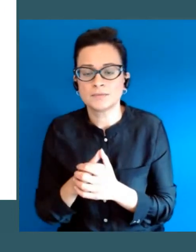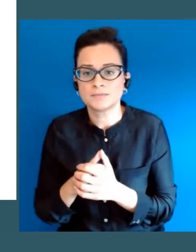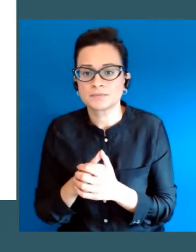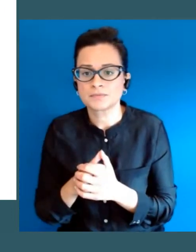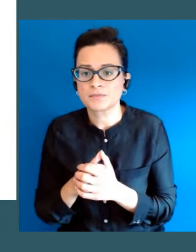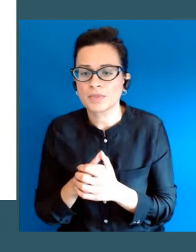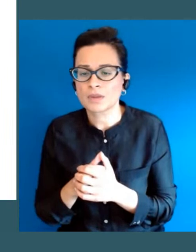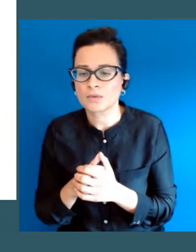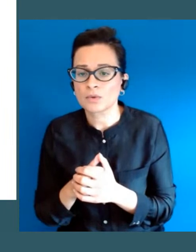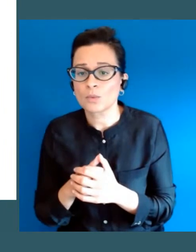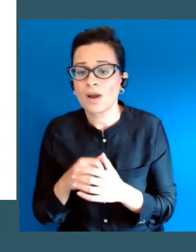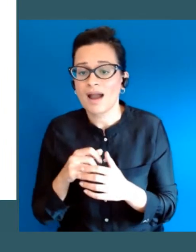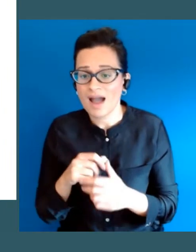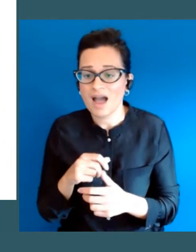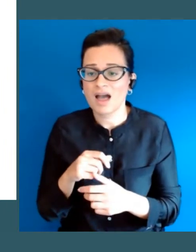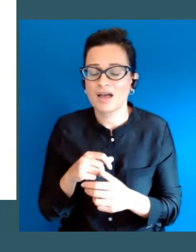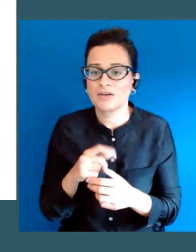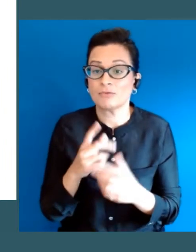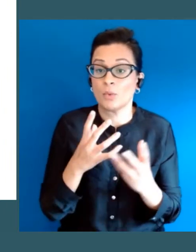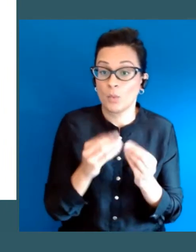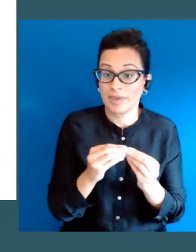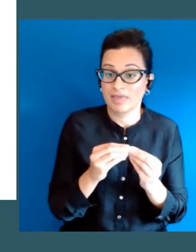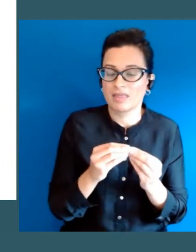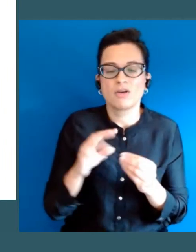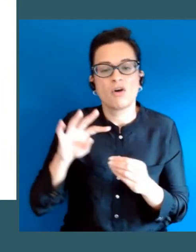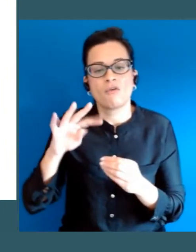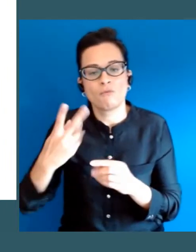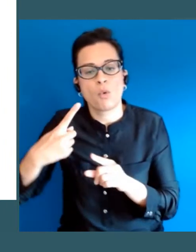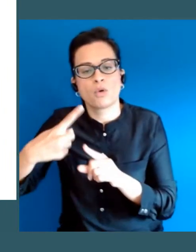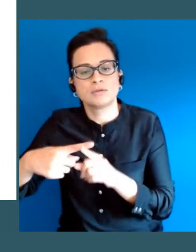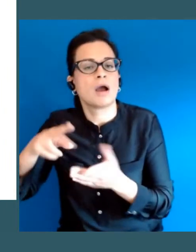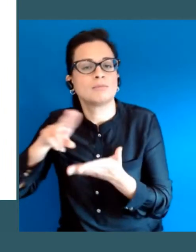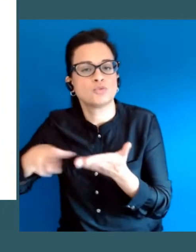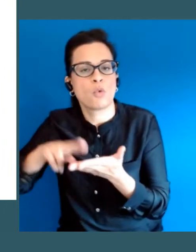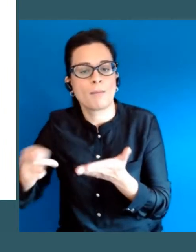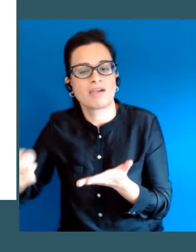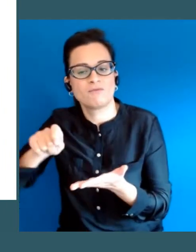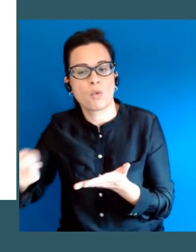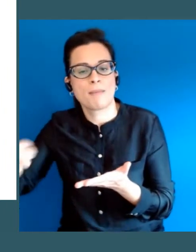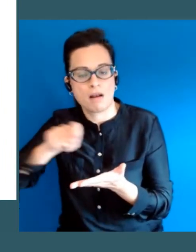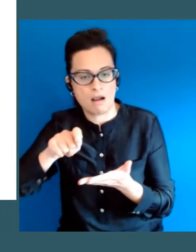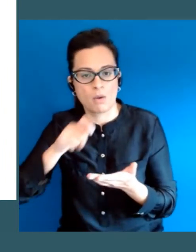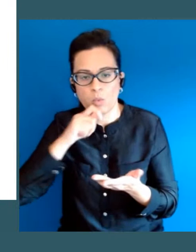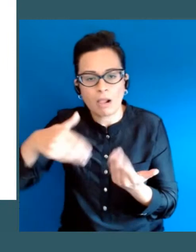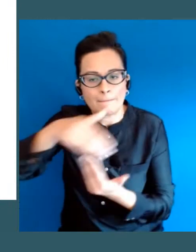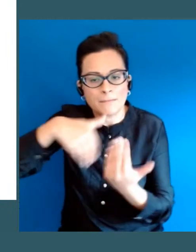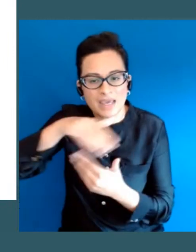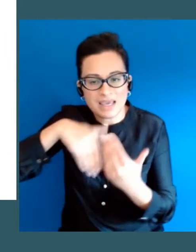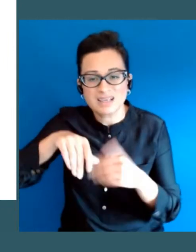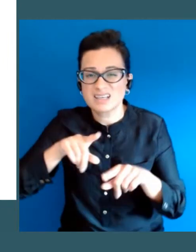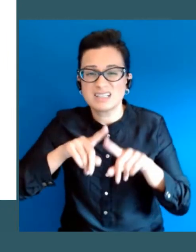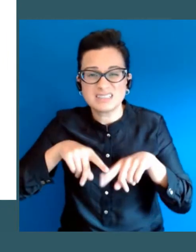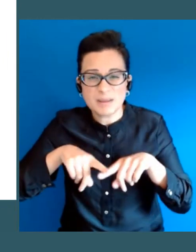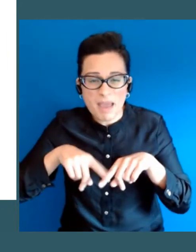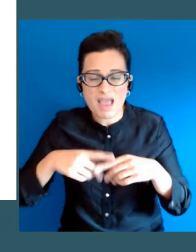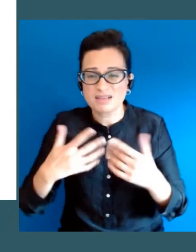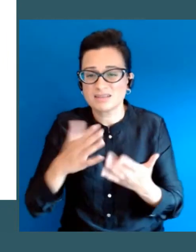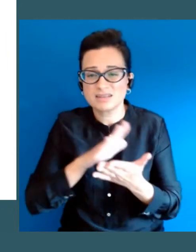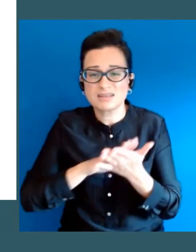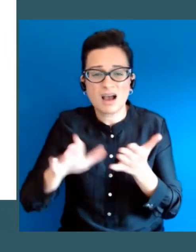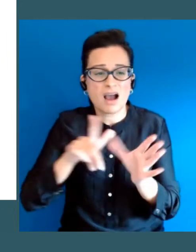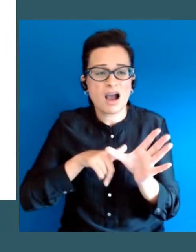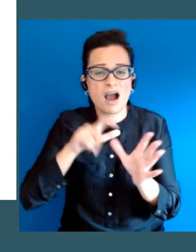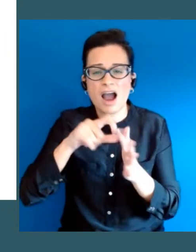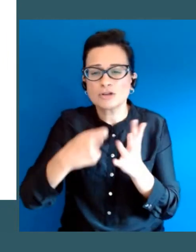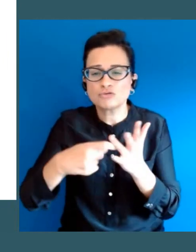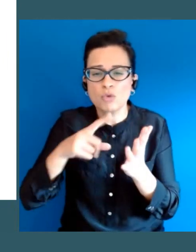regular formula. So the difference in taste is due to the protein, the degree of hydrolyzation, the presence or absence